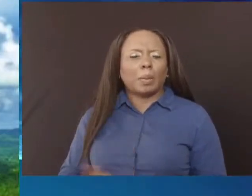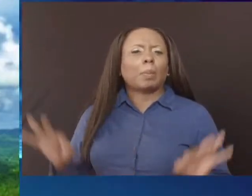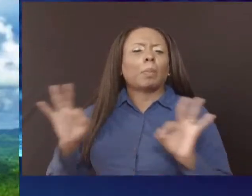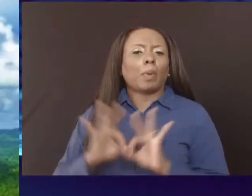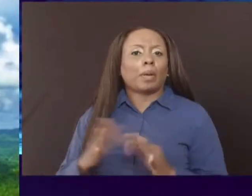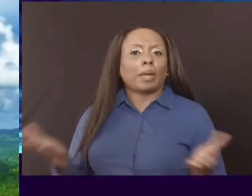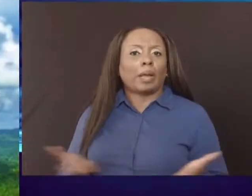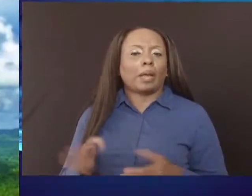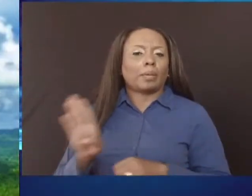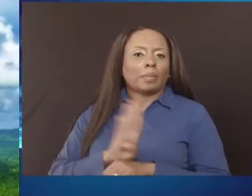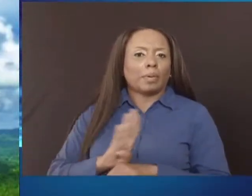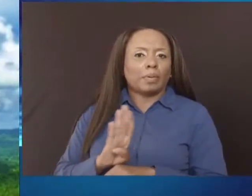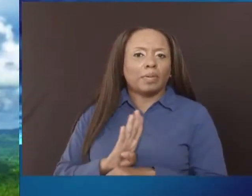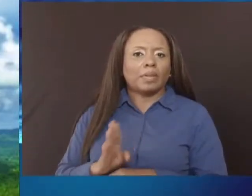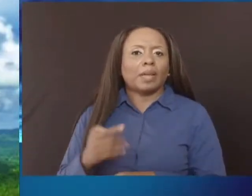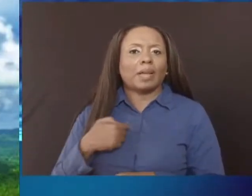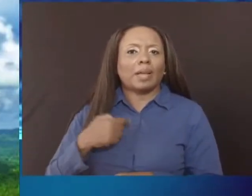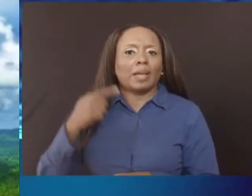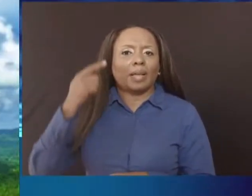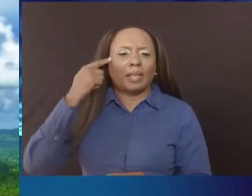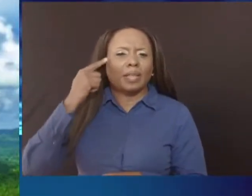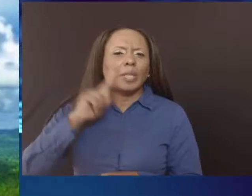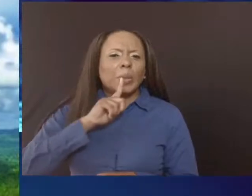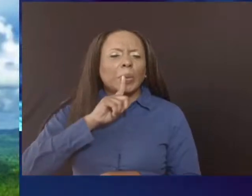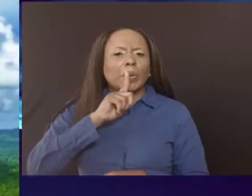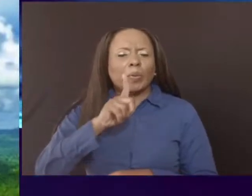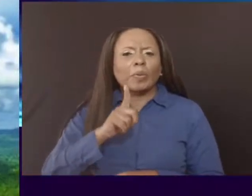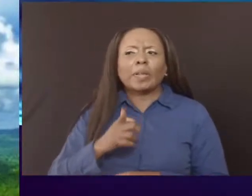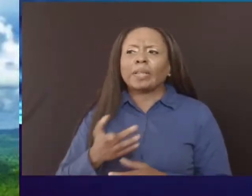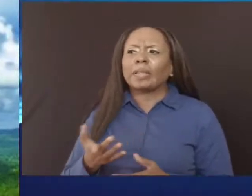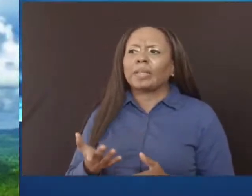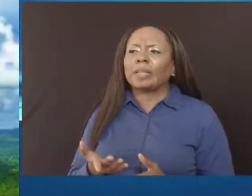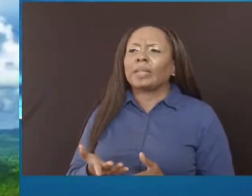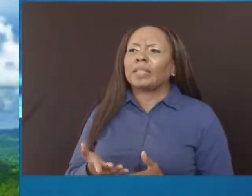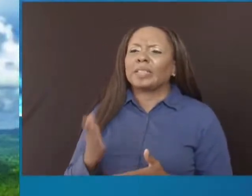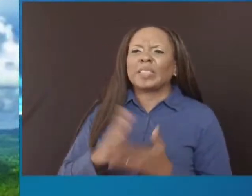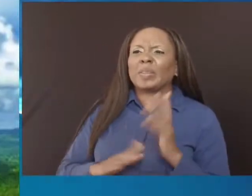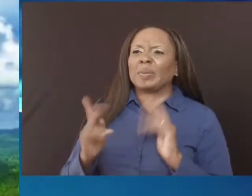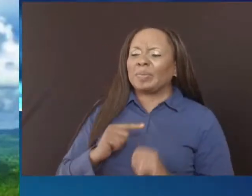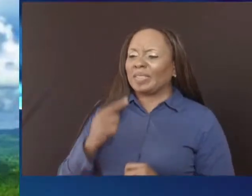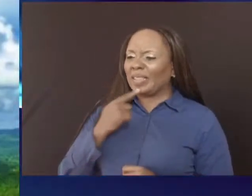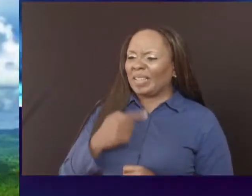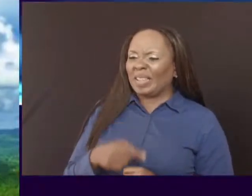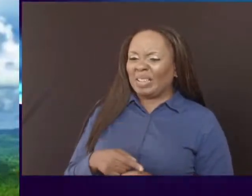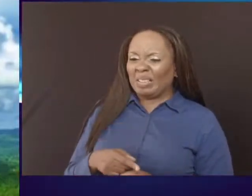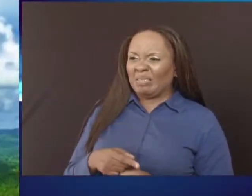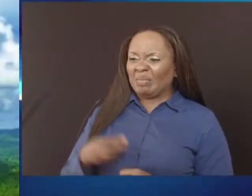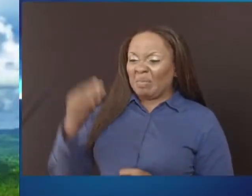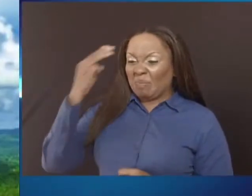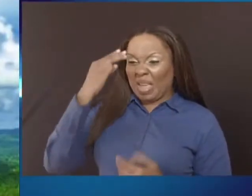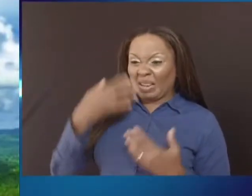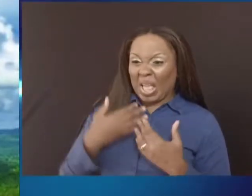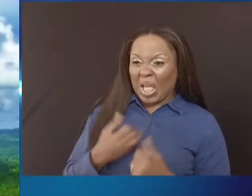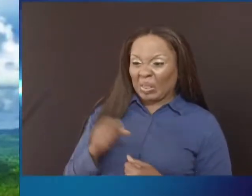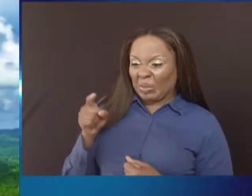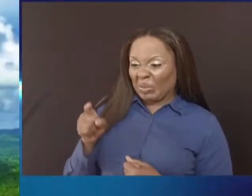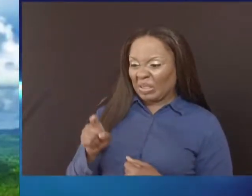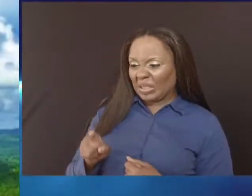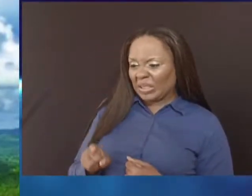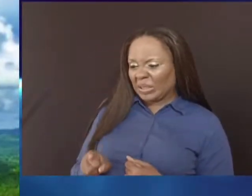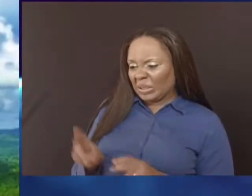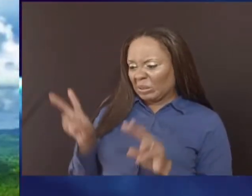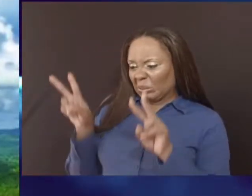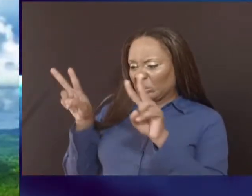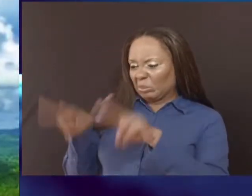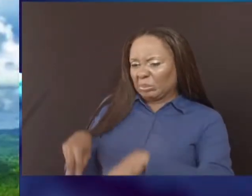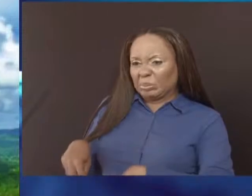in Barbados. I think we should really move to gone are the days where we look very poorly on mental health. But mental health